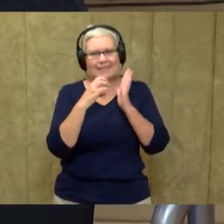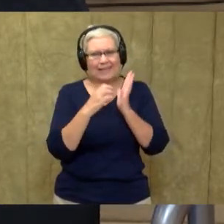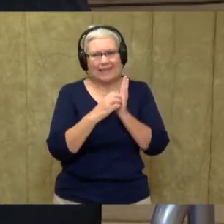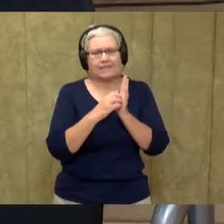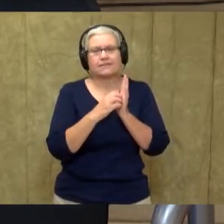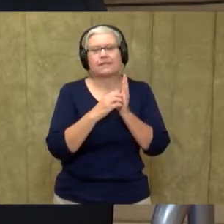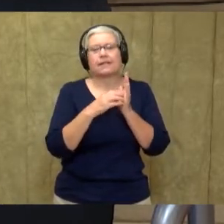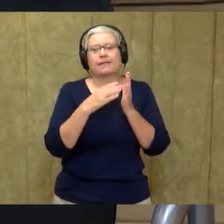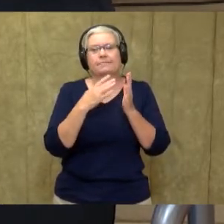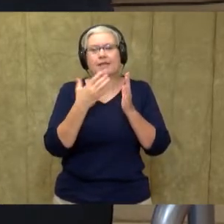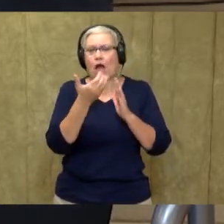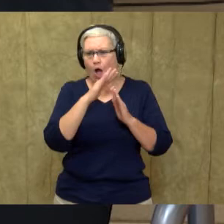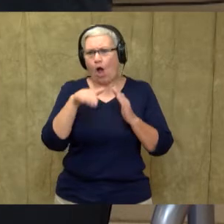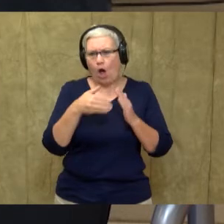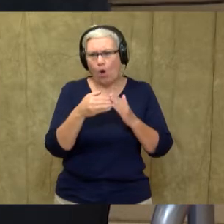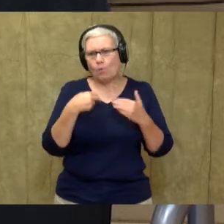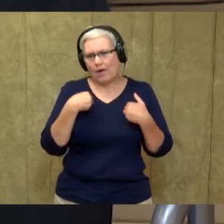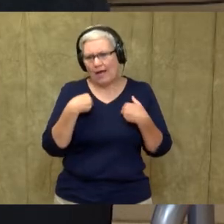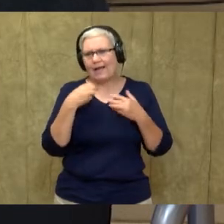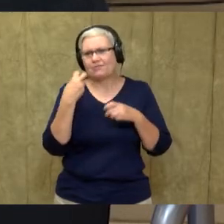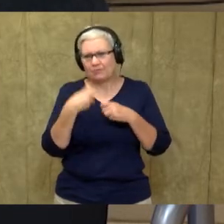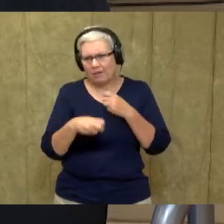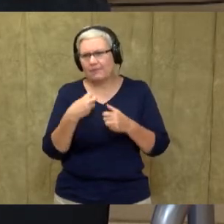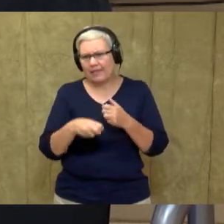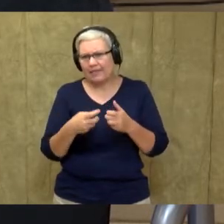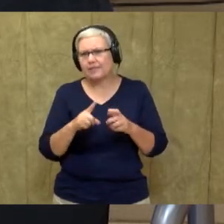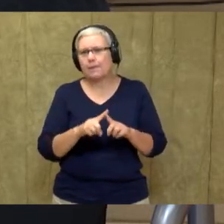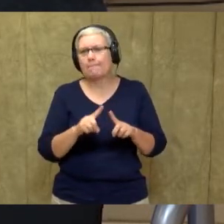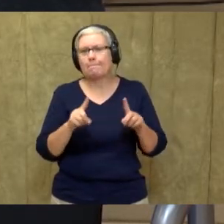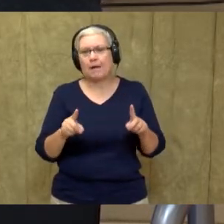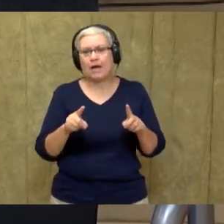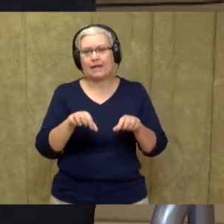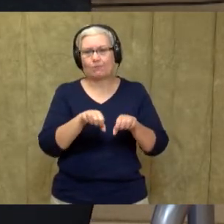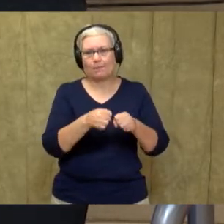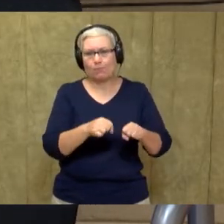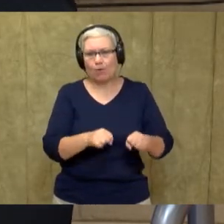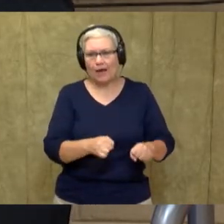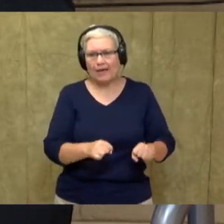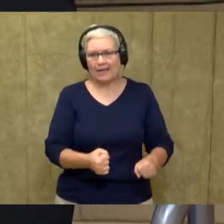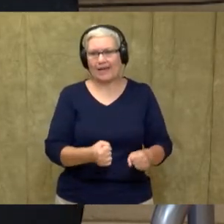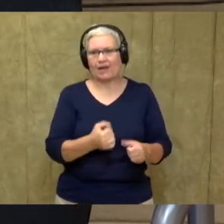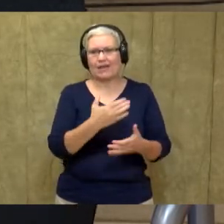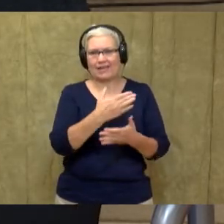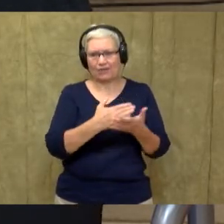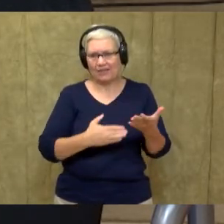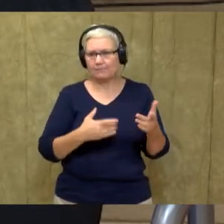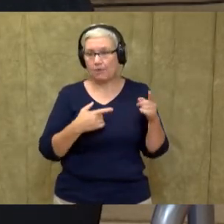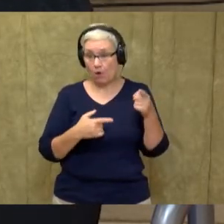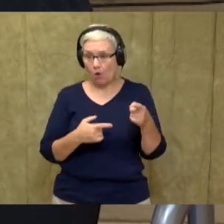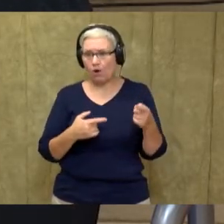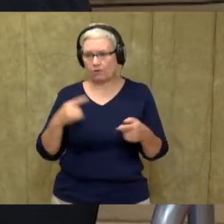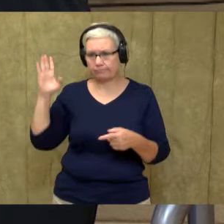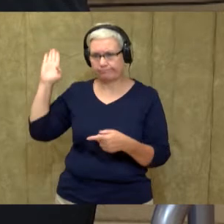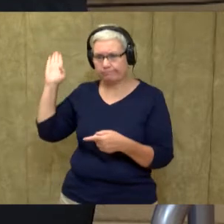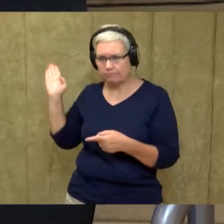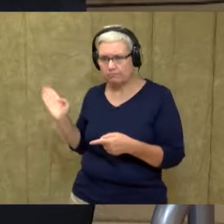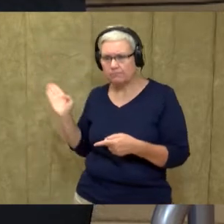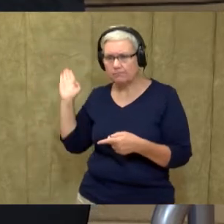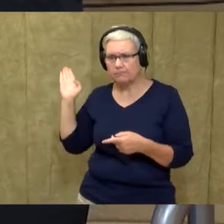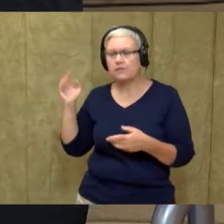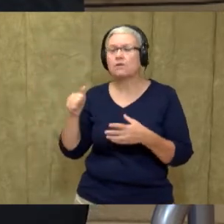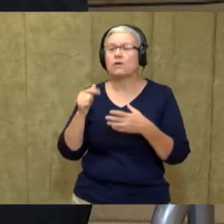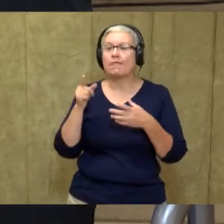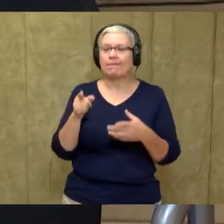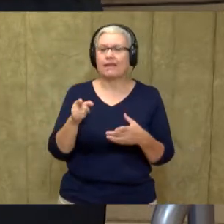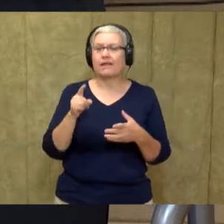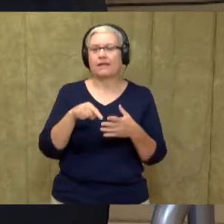some level of complication to it. But if we break it down a little bit into these manageable parts, this is primarily